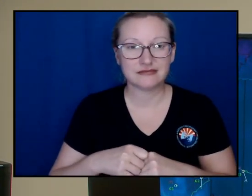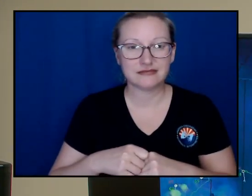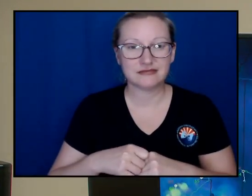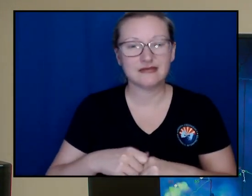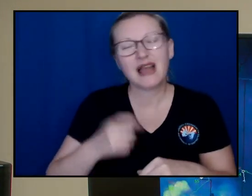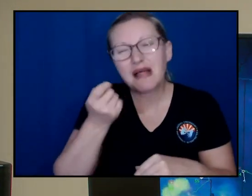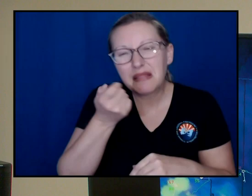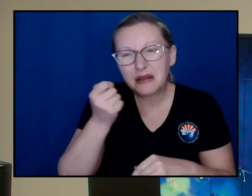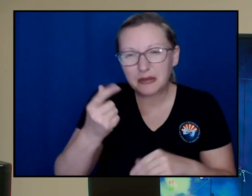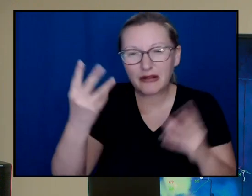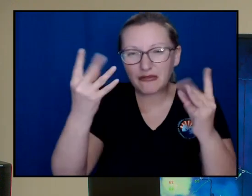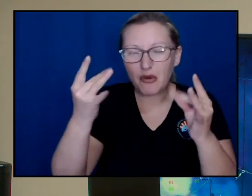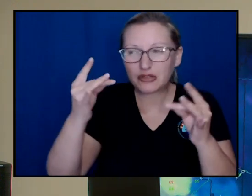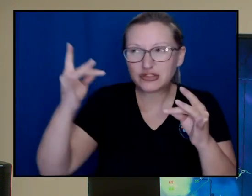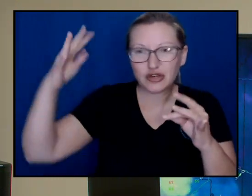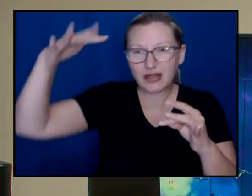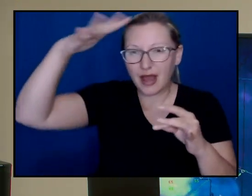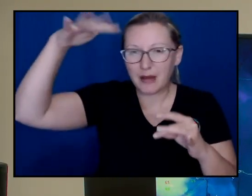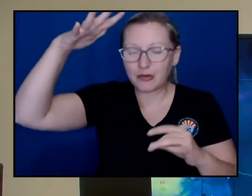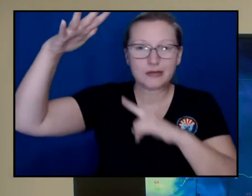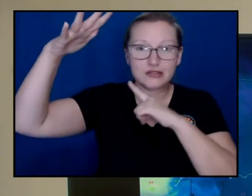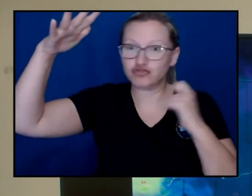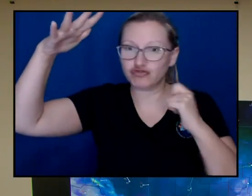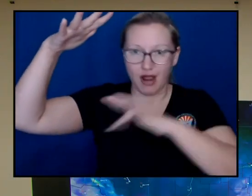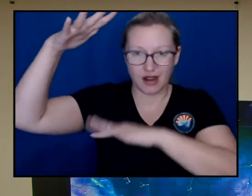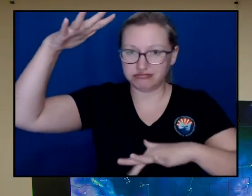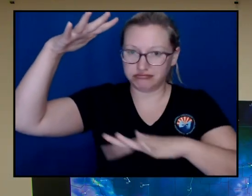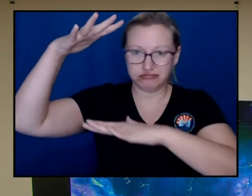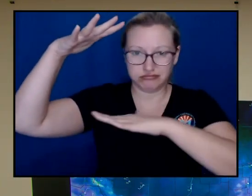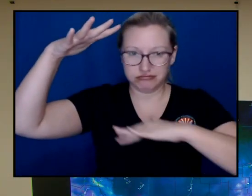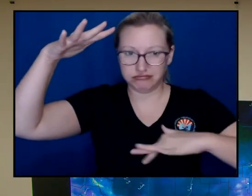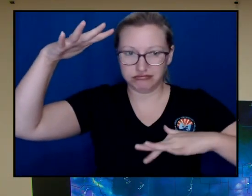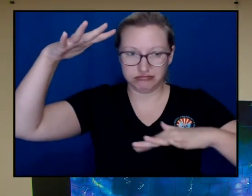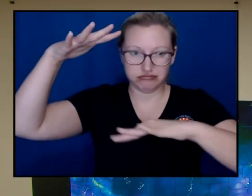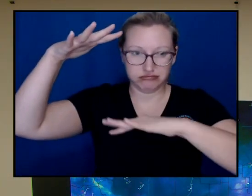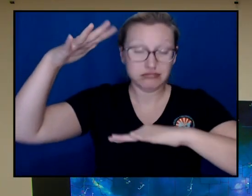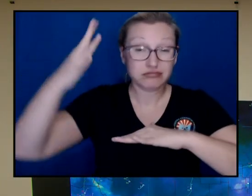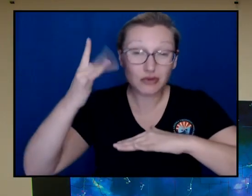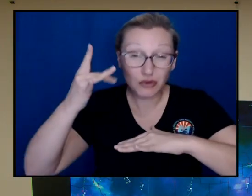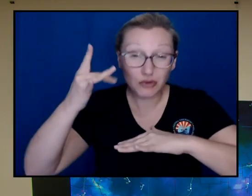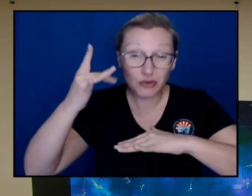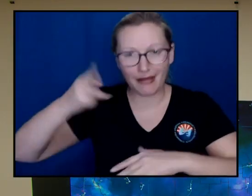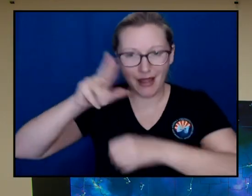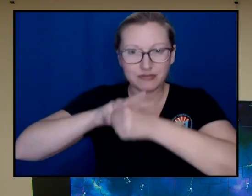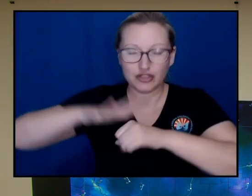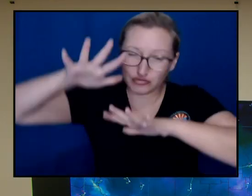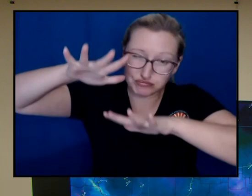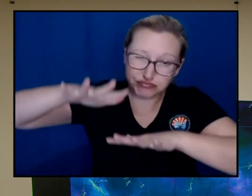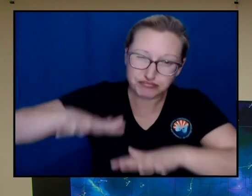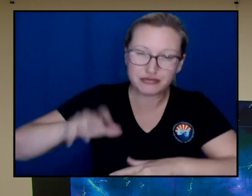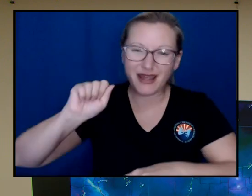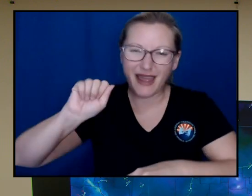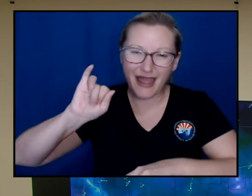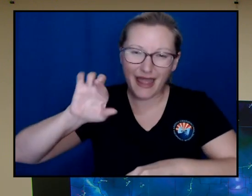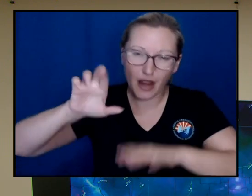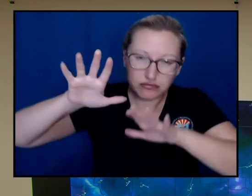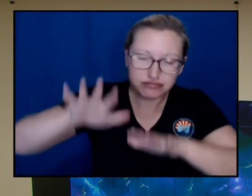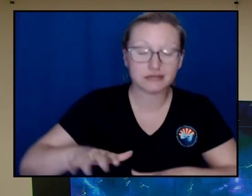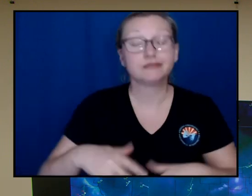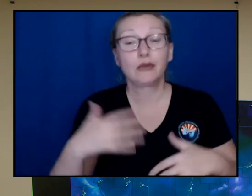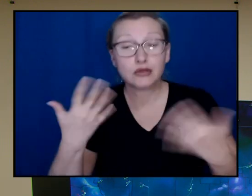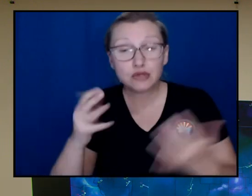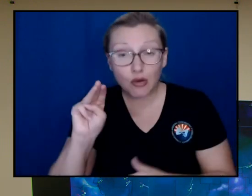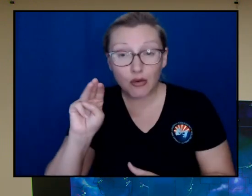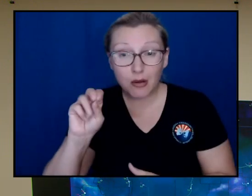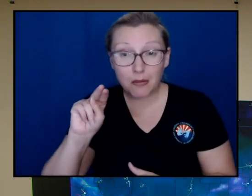levels, and then absolutely nothing below due to that sinking air. So how does the monsoon work? It's really